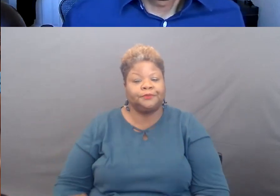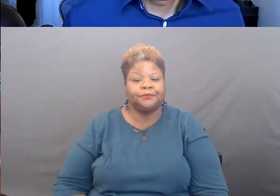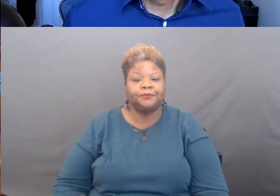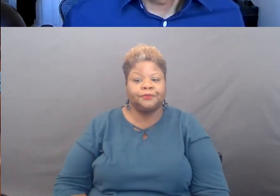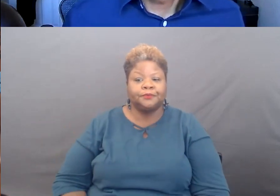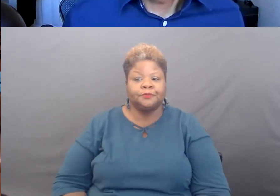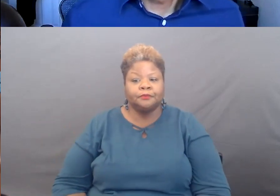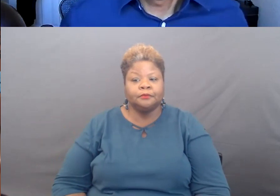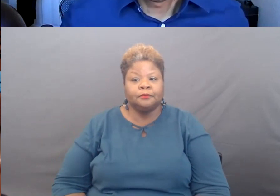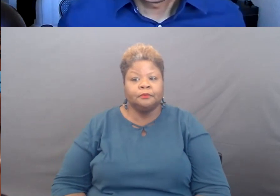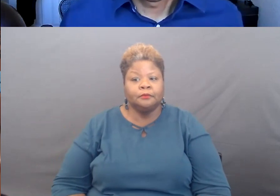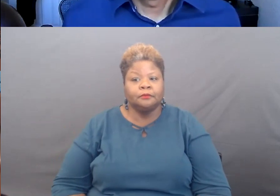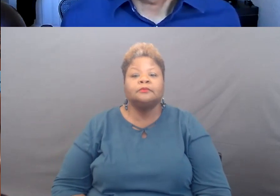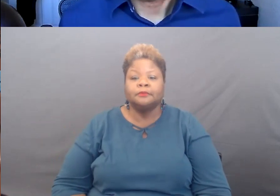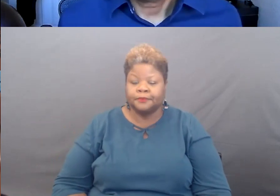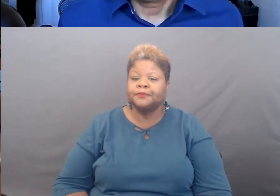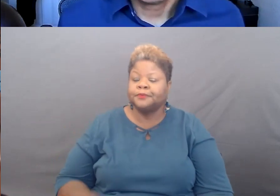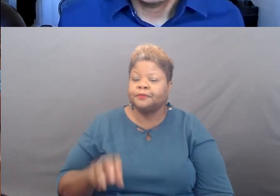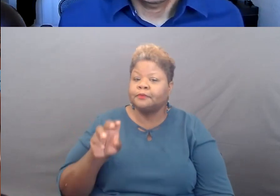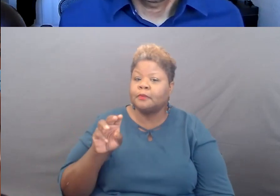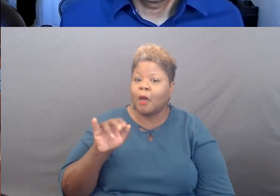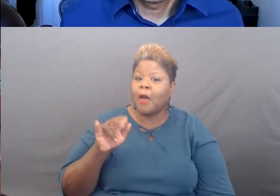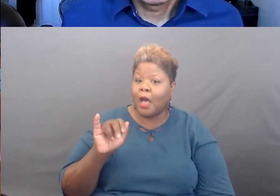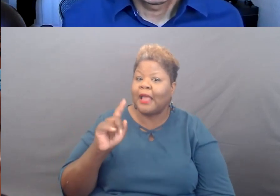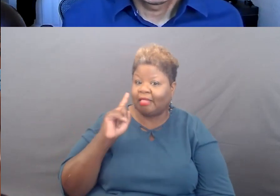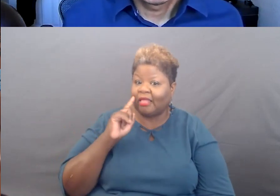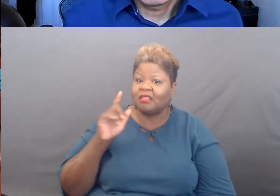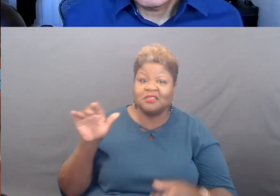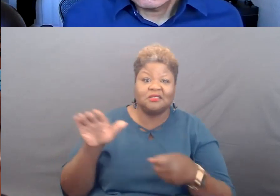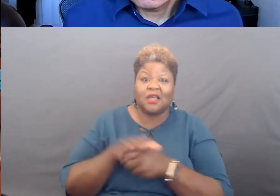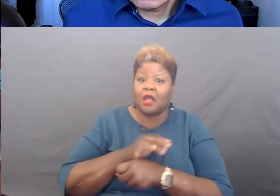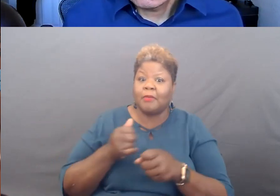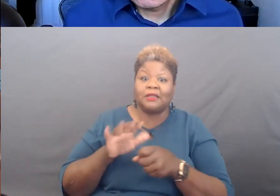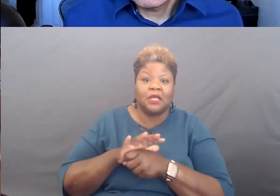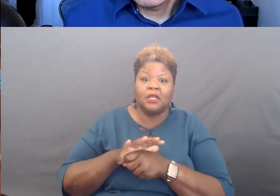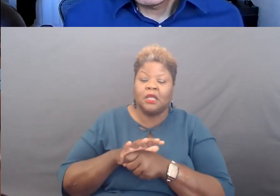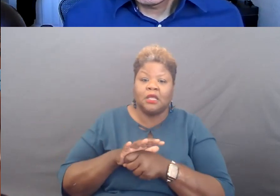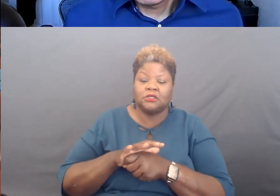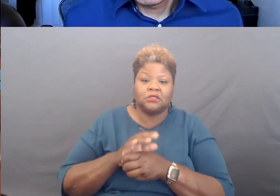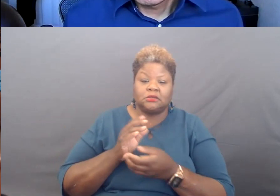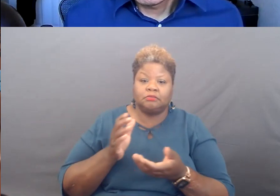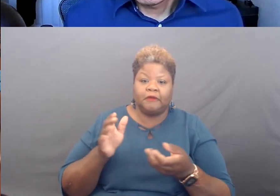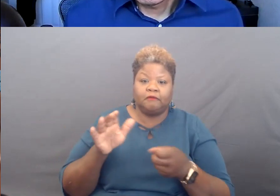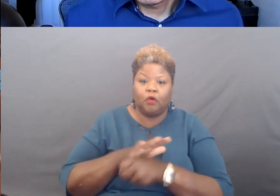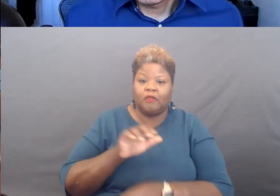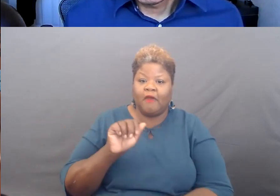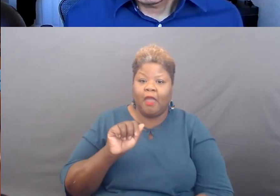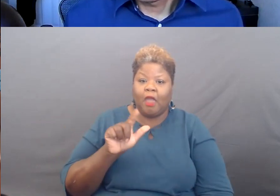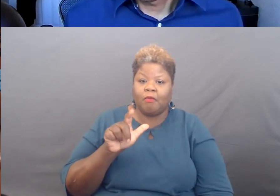Yeah, going off of what Sai said, I think that the entire pandemic response has been informed by ableism, and people have no